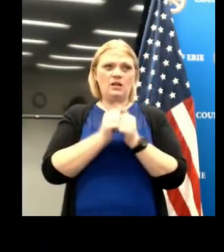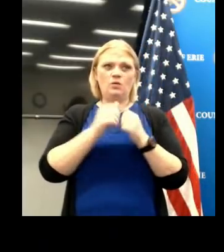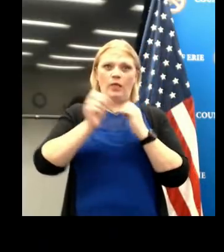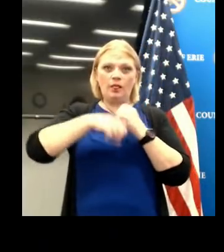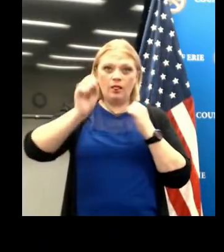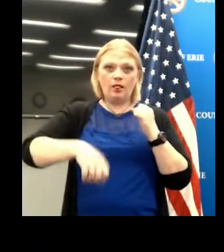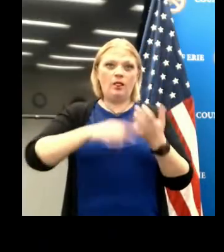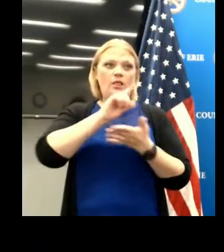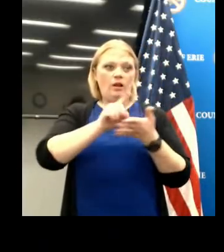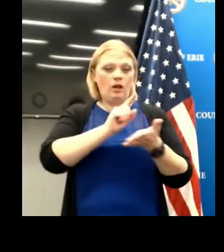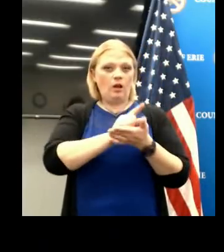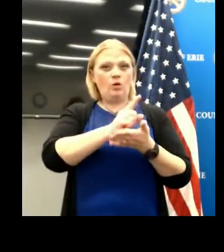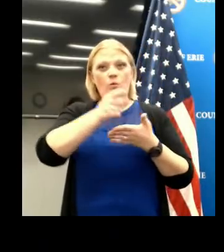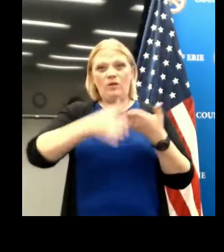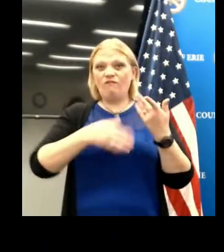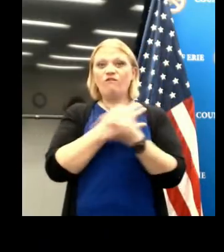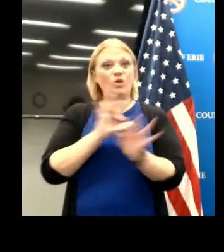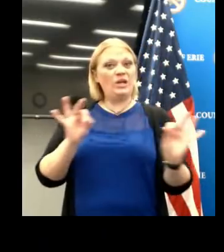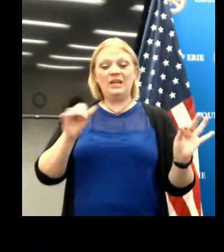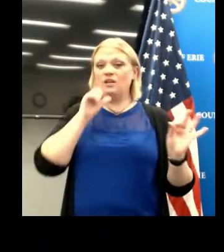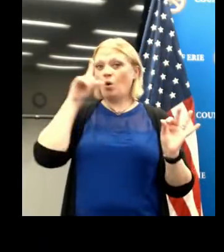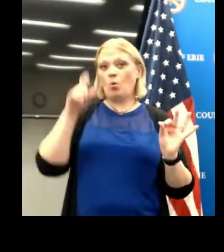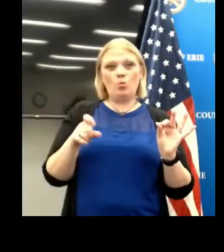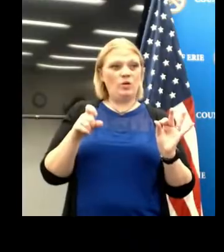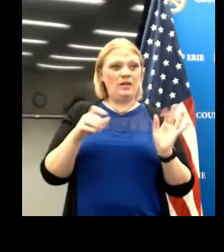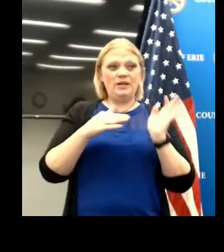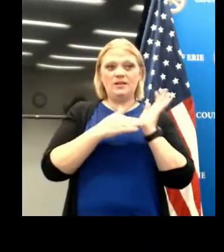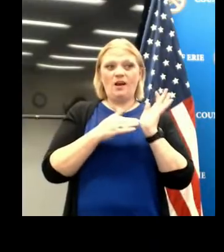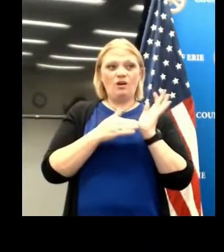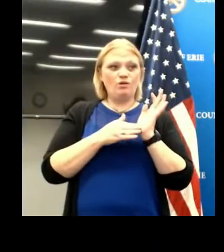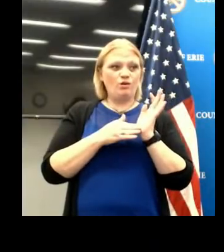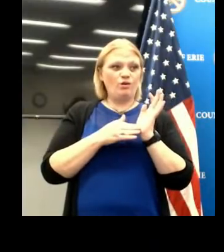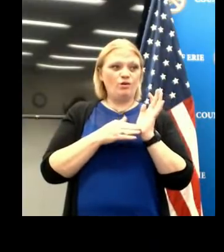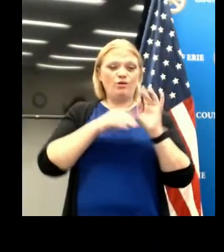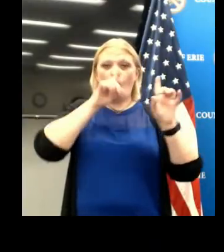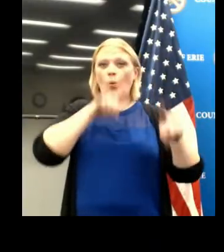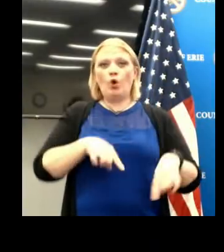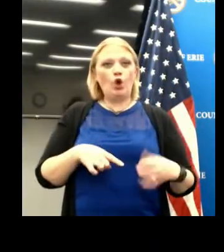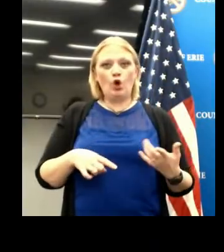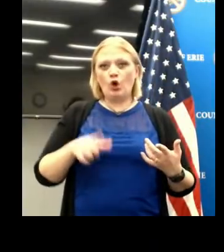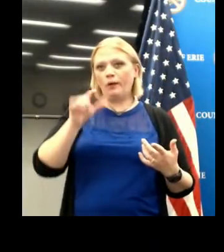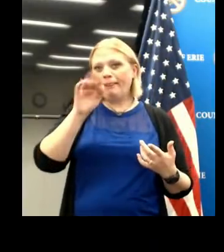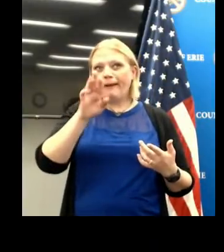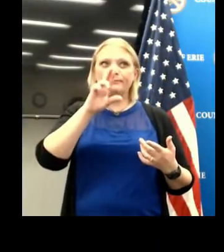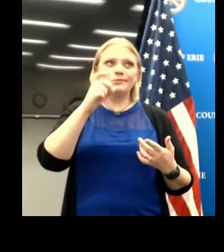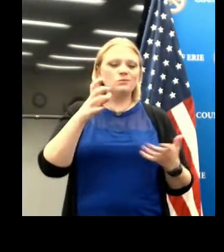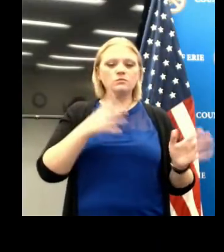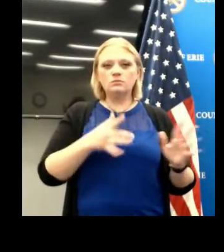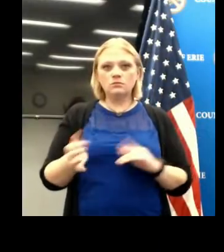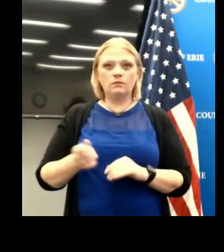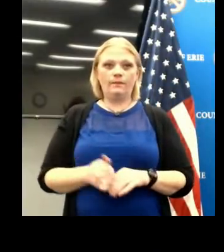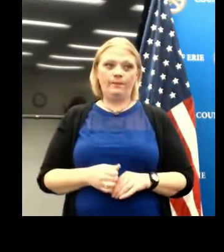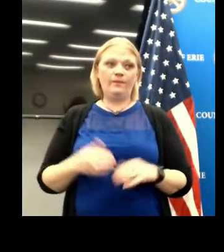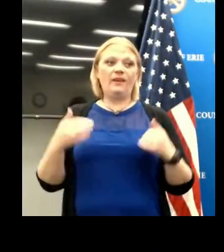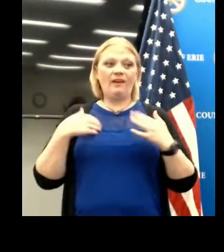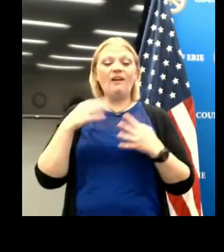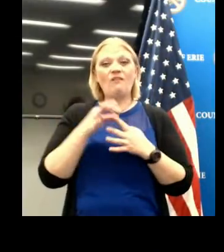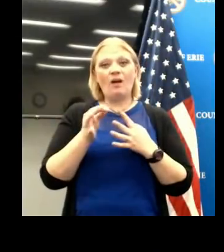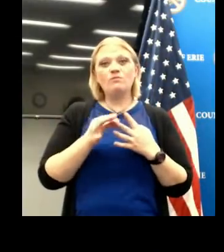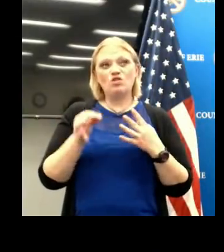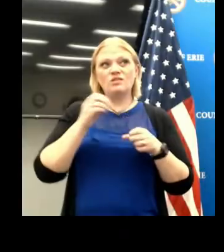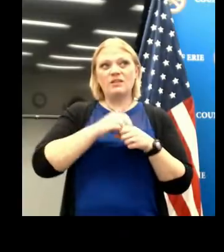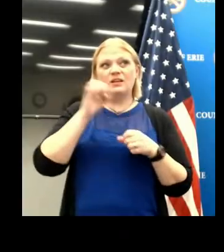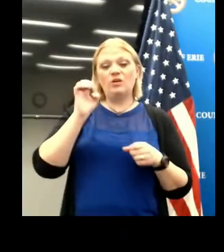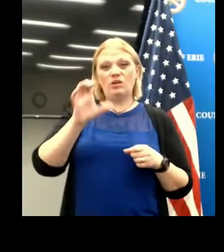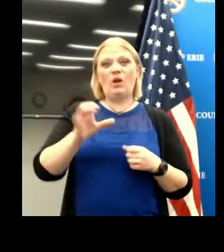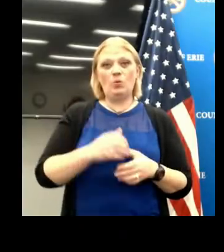weekend, and that's also free, and you don't need a healthcare provider's any type of order. So there are options, other options in Erie